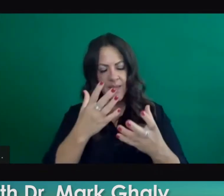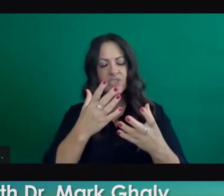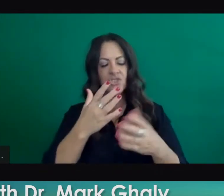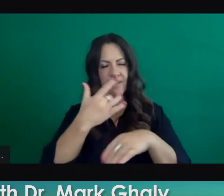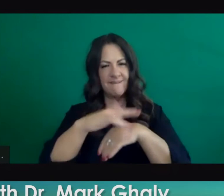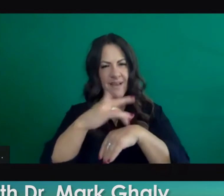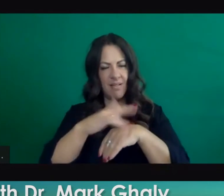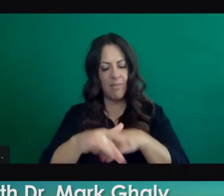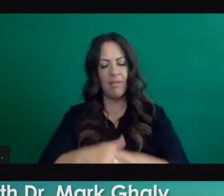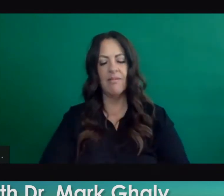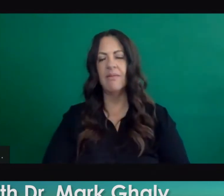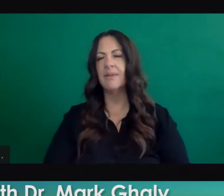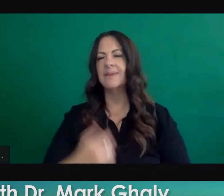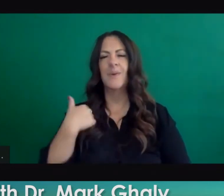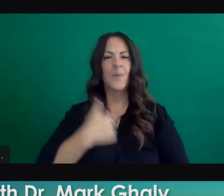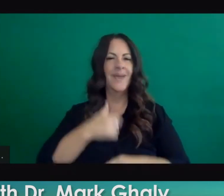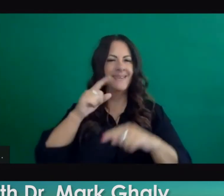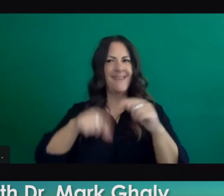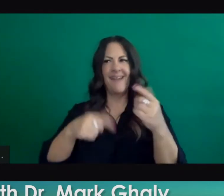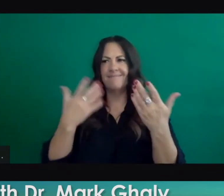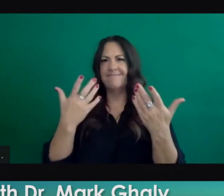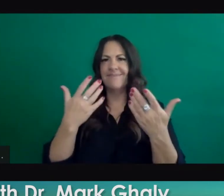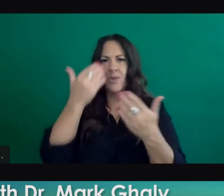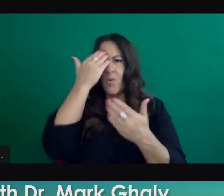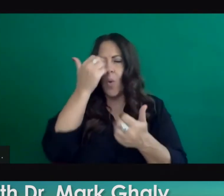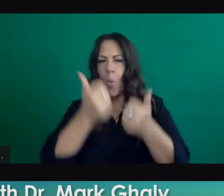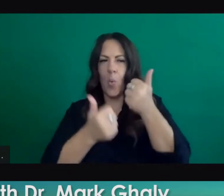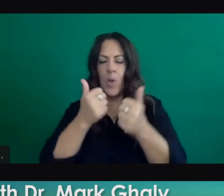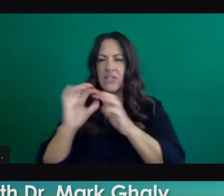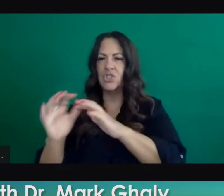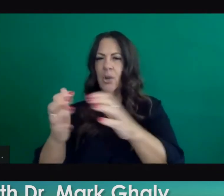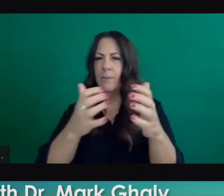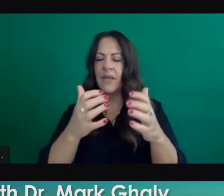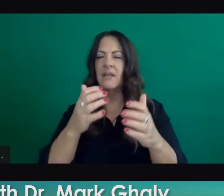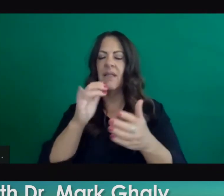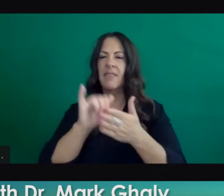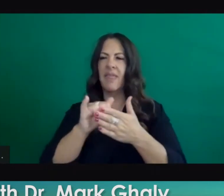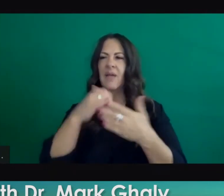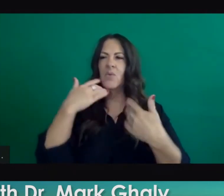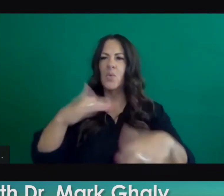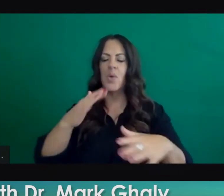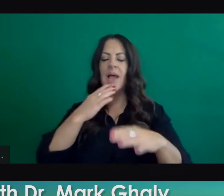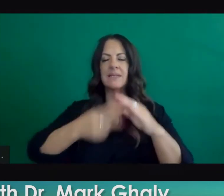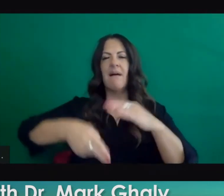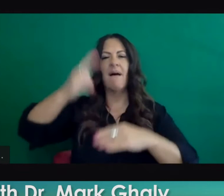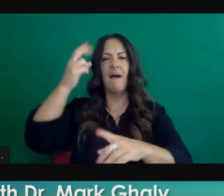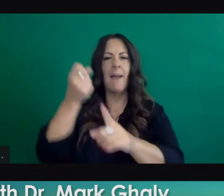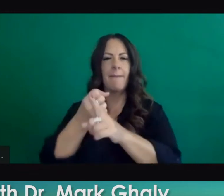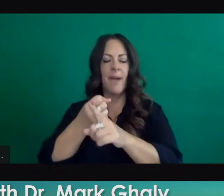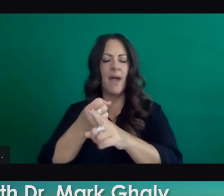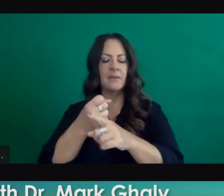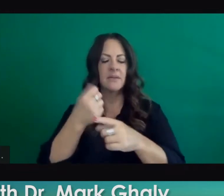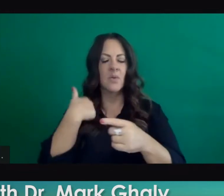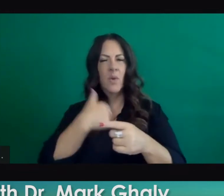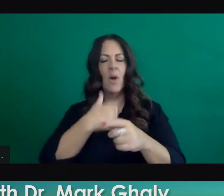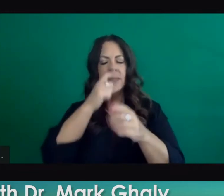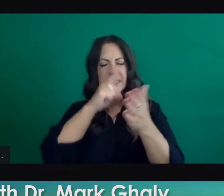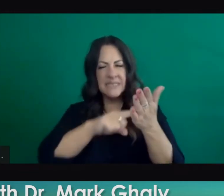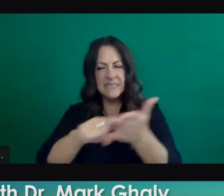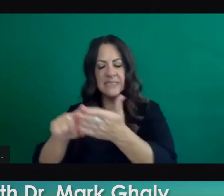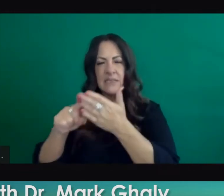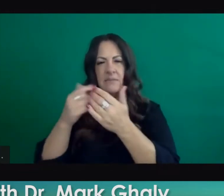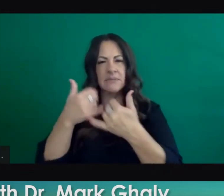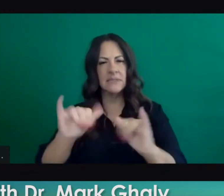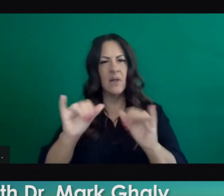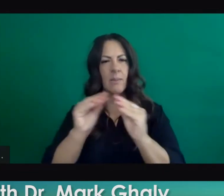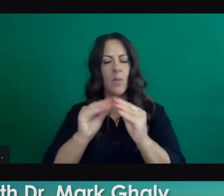we can't really target and know which communities are most deeply impacted. And then second part or the last part